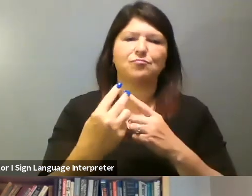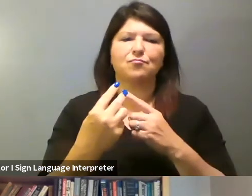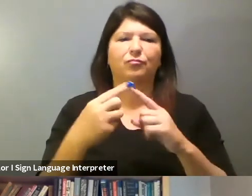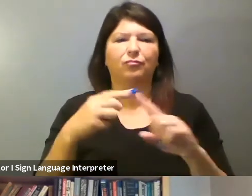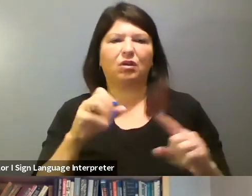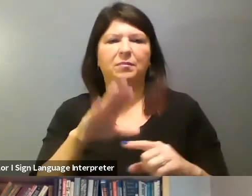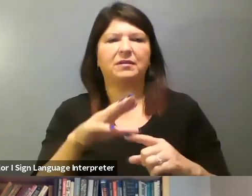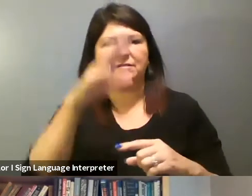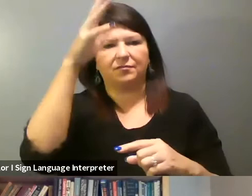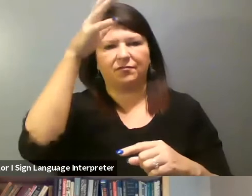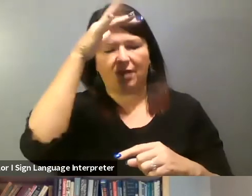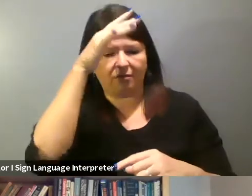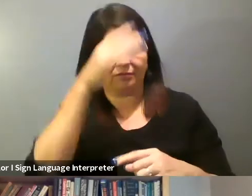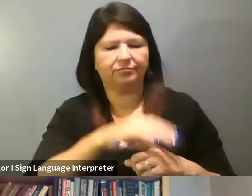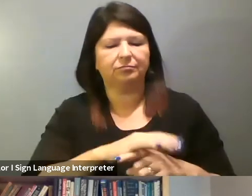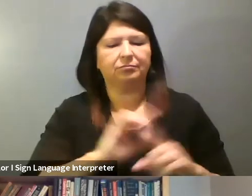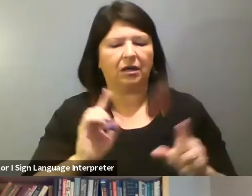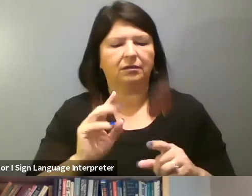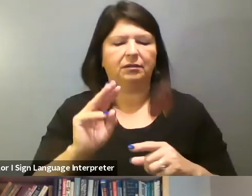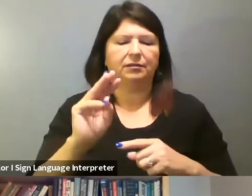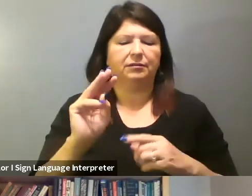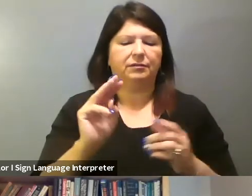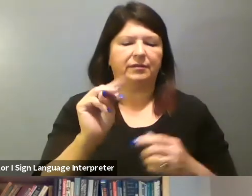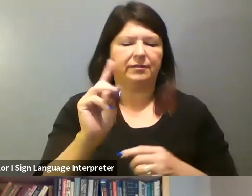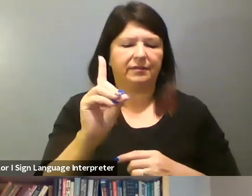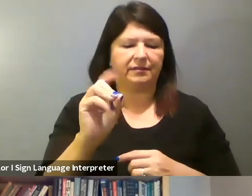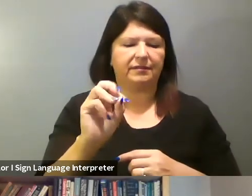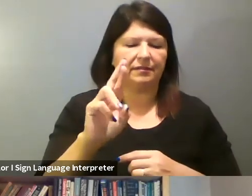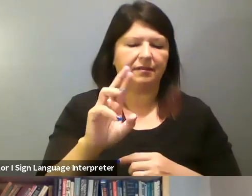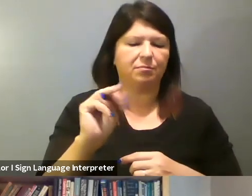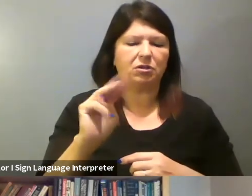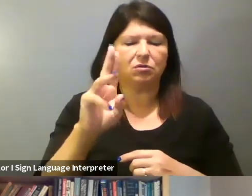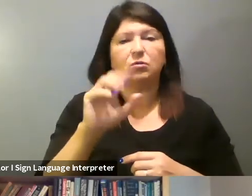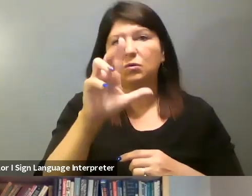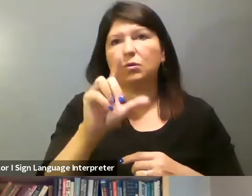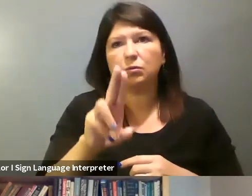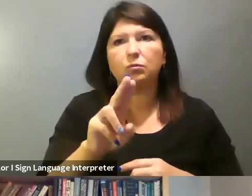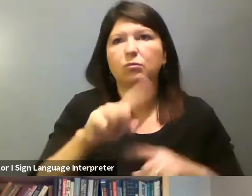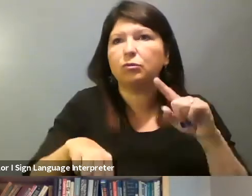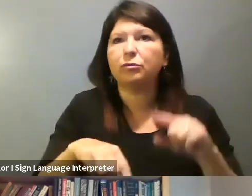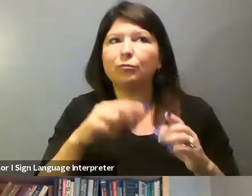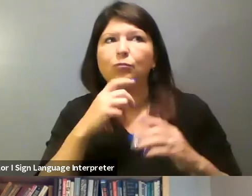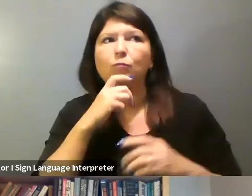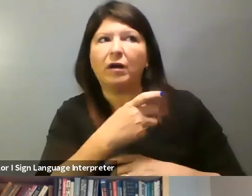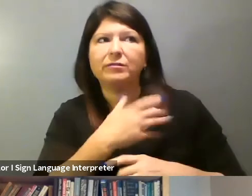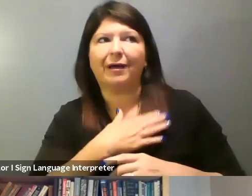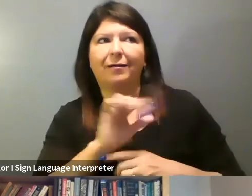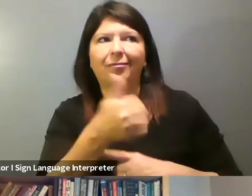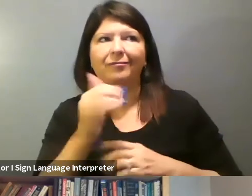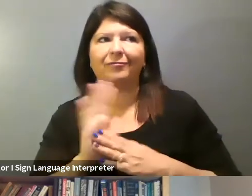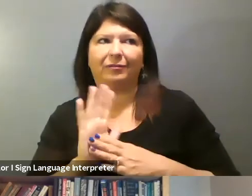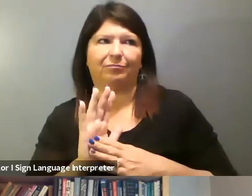couldn't watch my other films or really do any other research on his own about who I was, so.